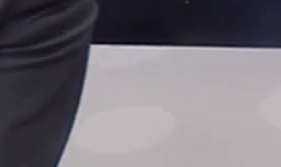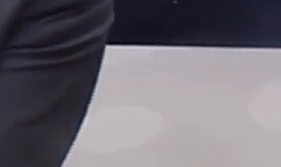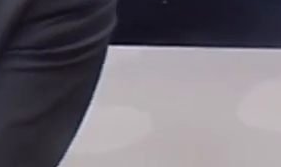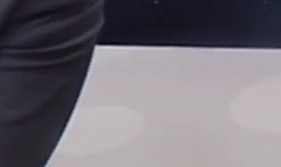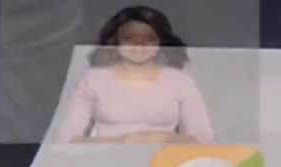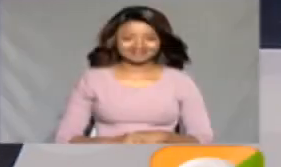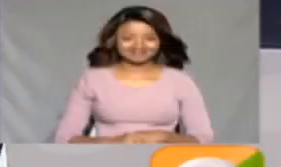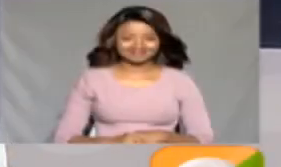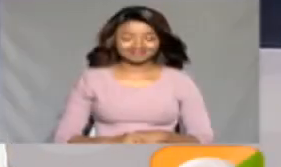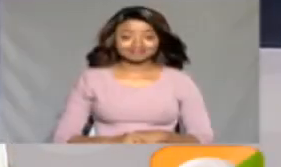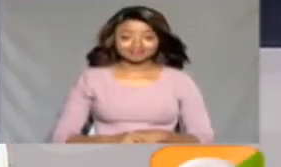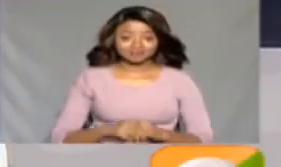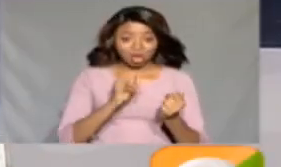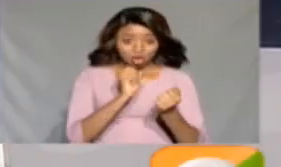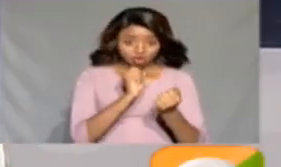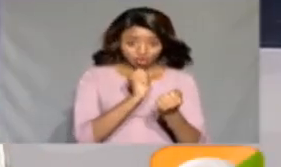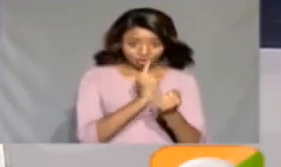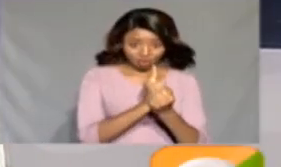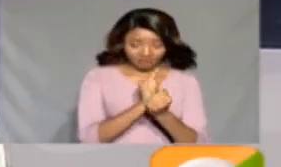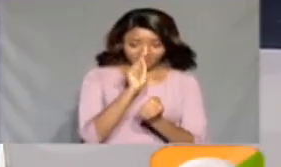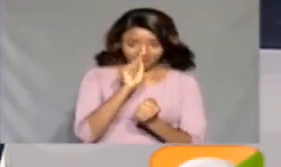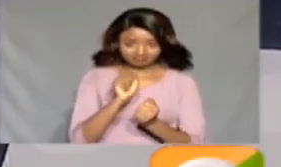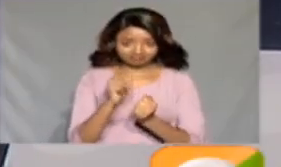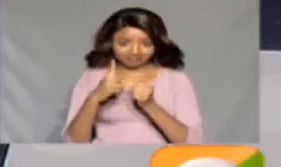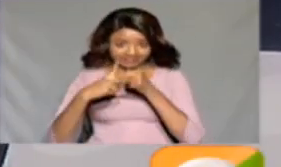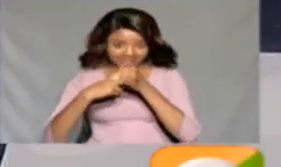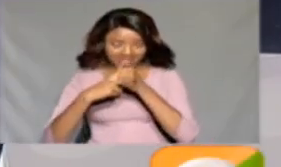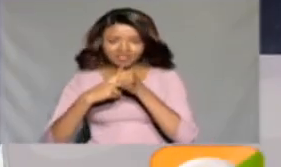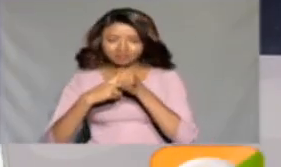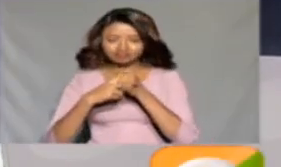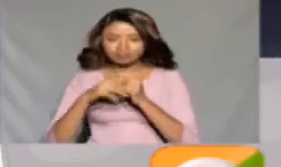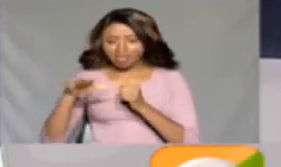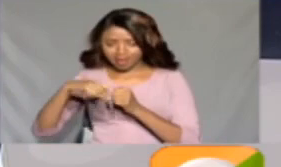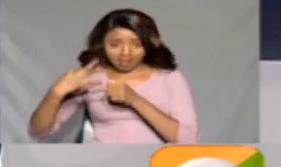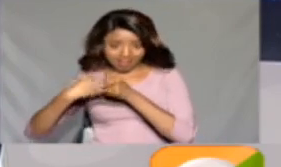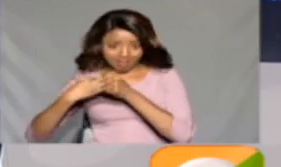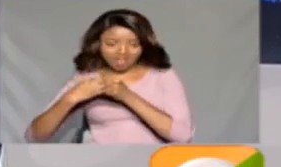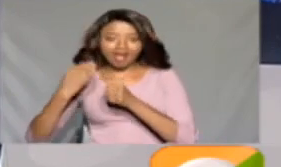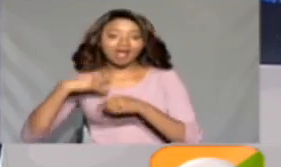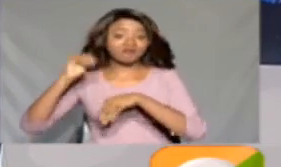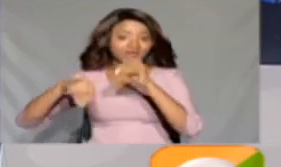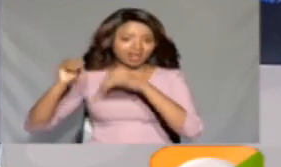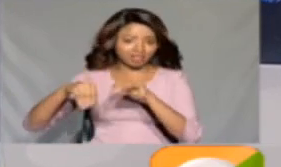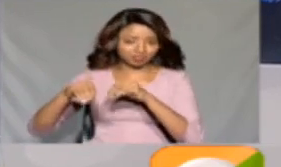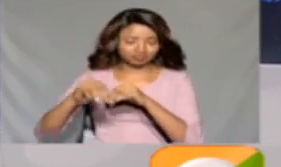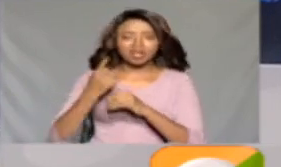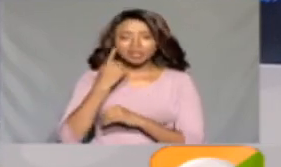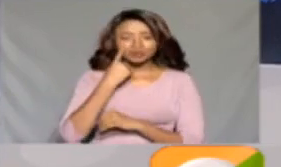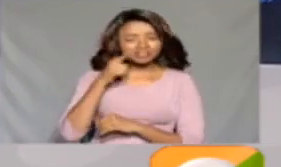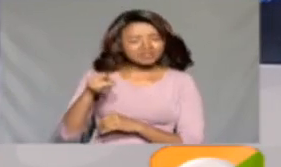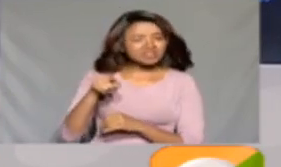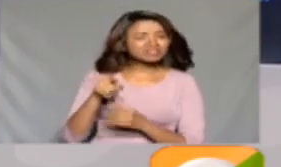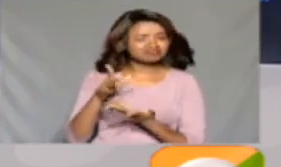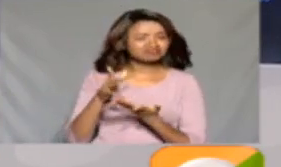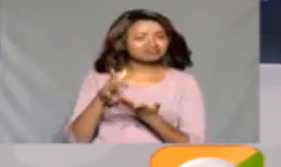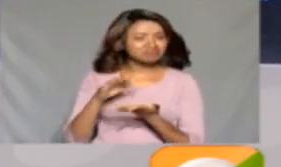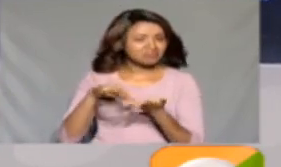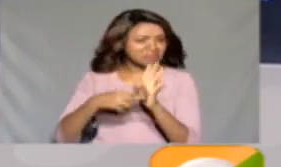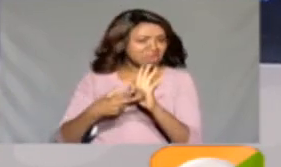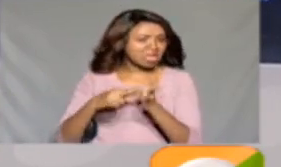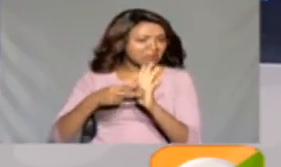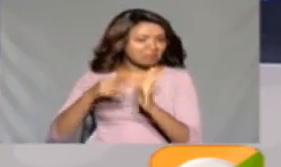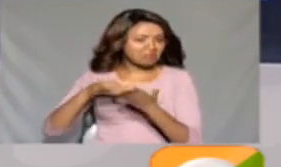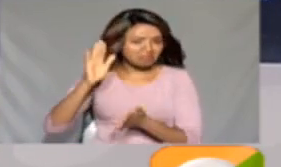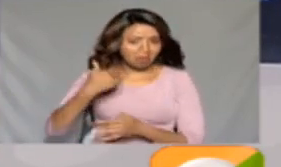The November 7th Kibra by-election is now being viewed by many as just more than about Kibra. Political pundits liken it to the